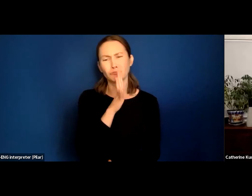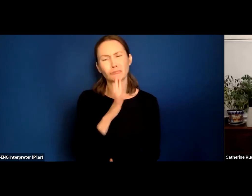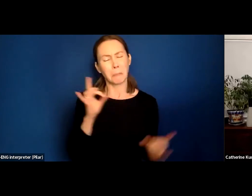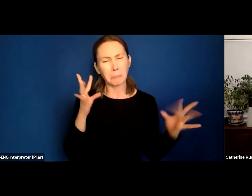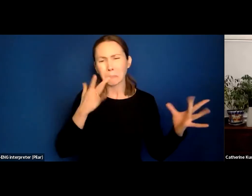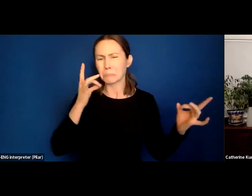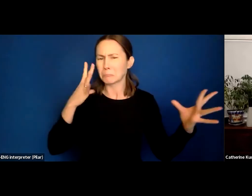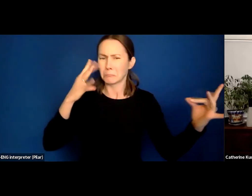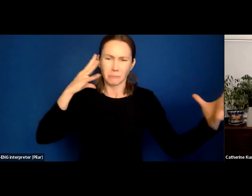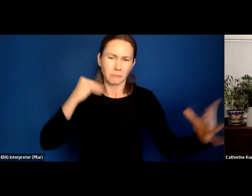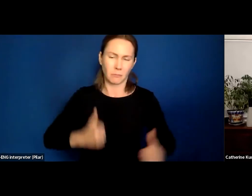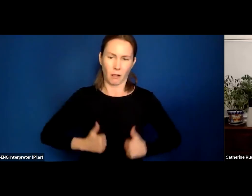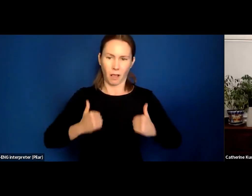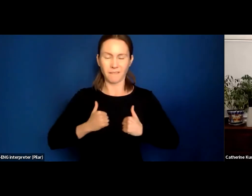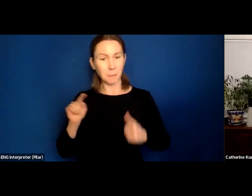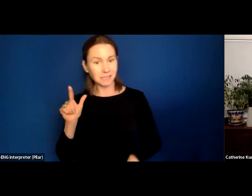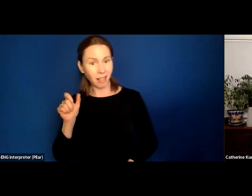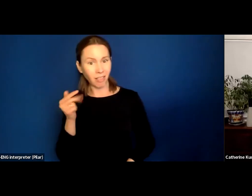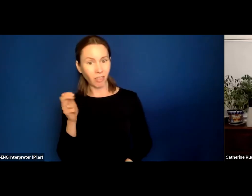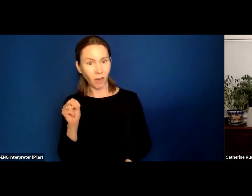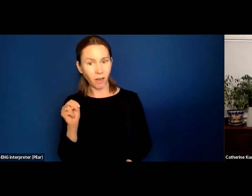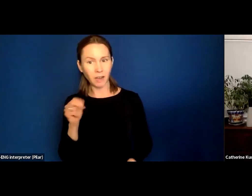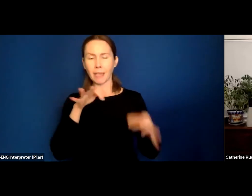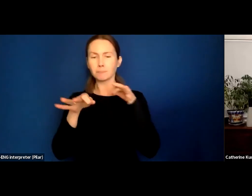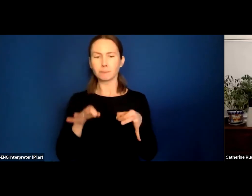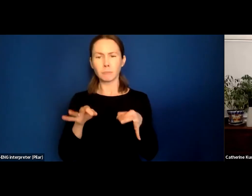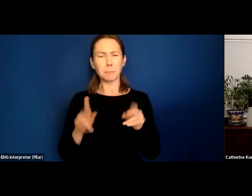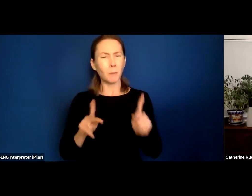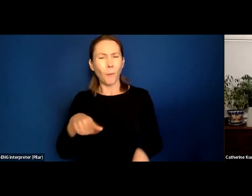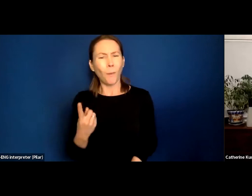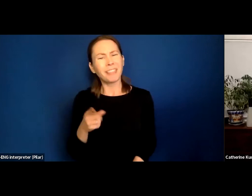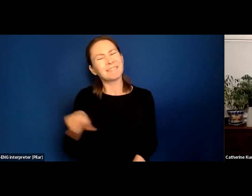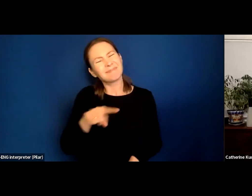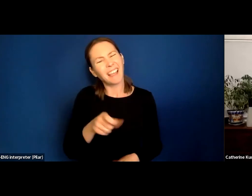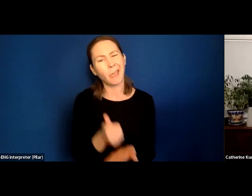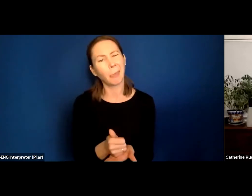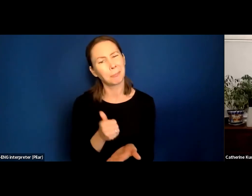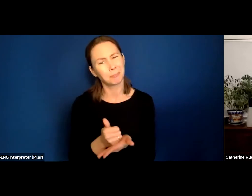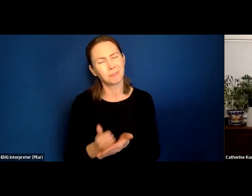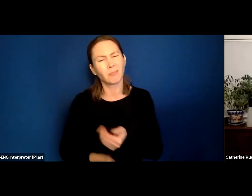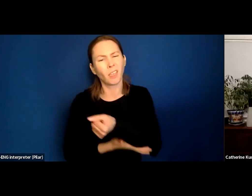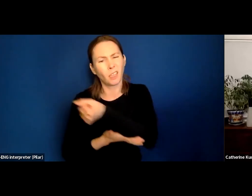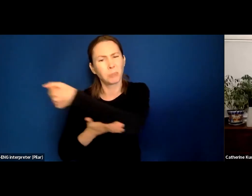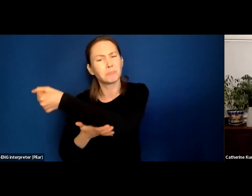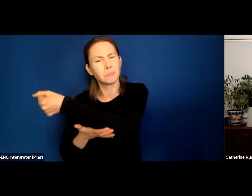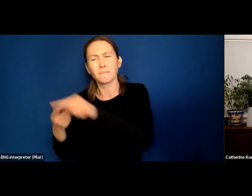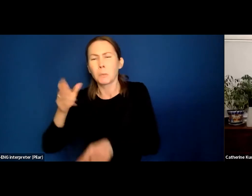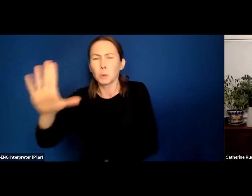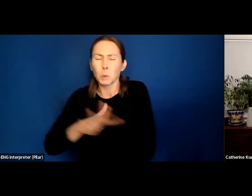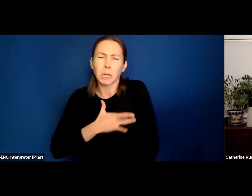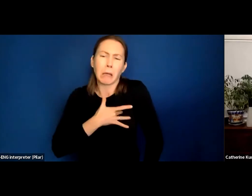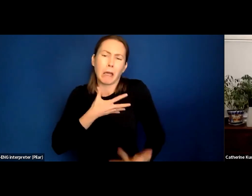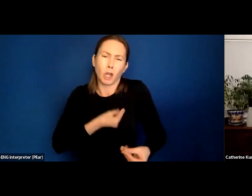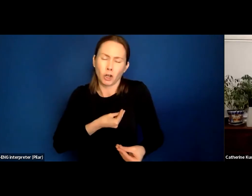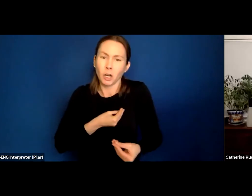a dynamic where we were only understood as people who needed help, help that could only come from kind-hearted,